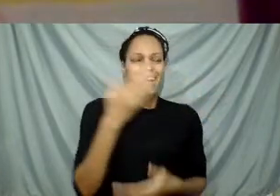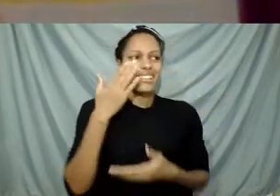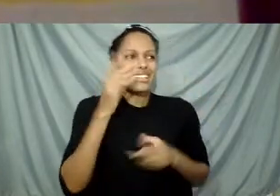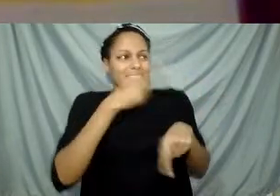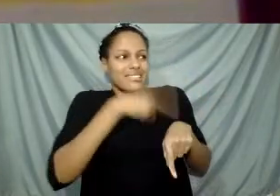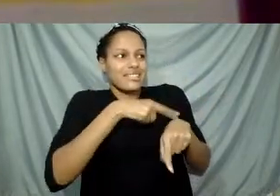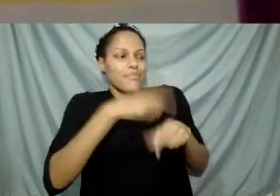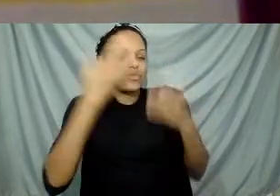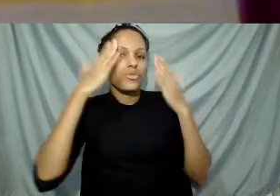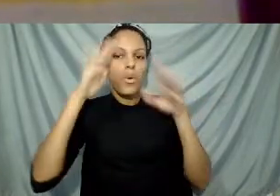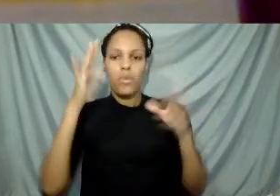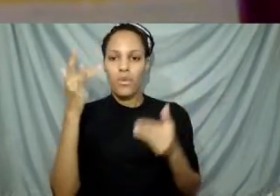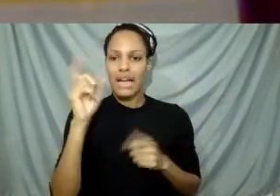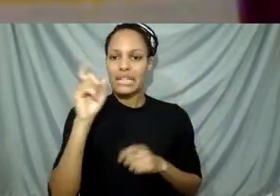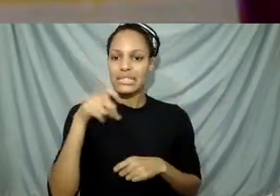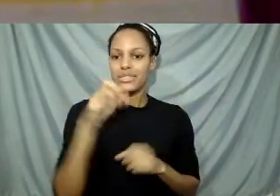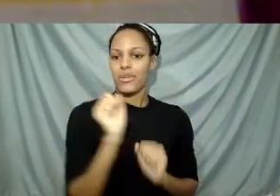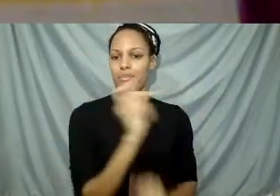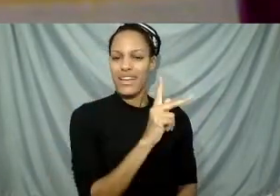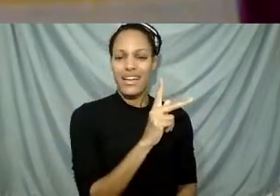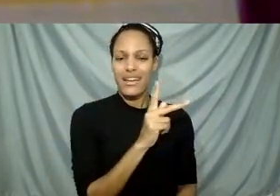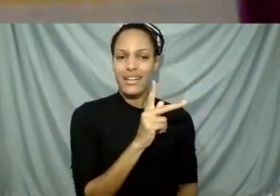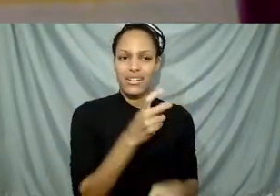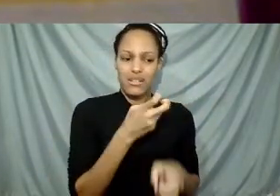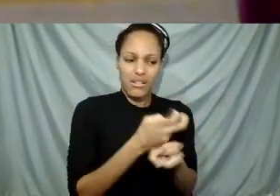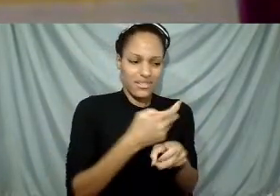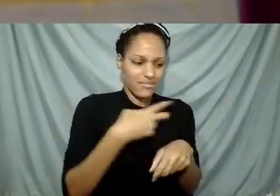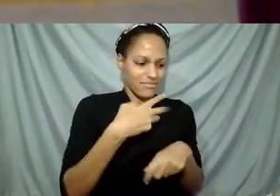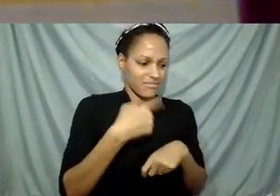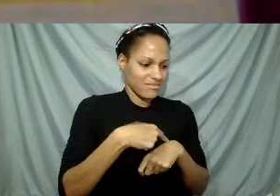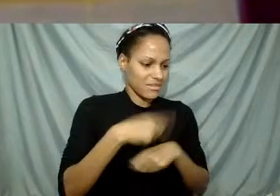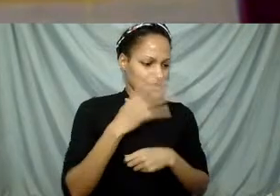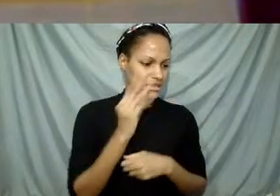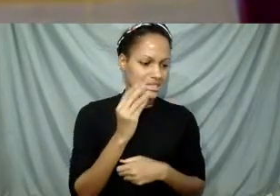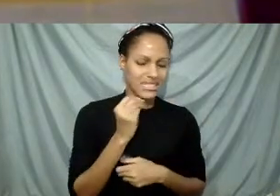I was having such a hard time at Purchase.